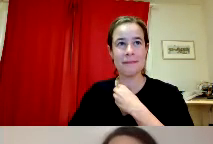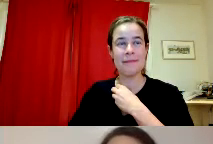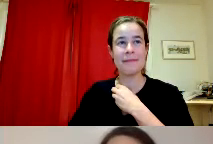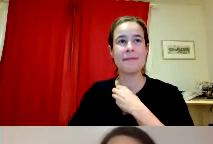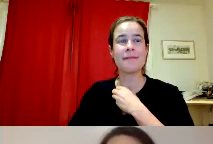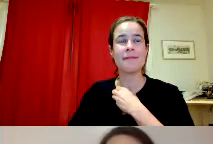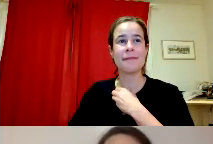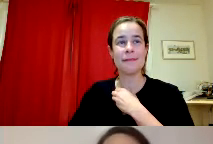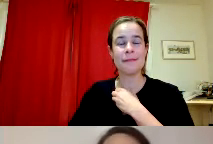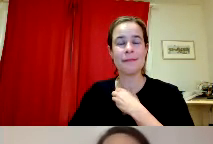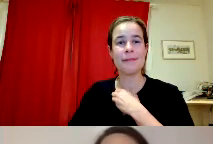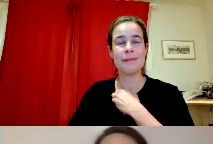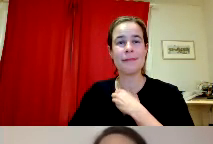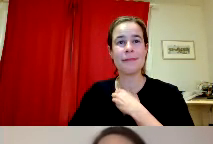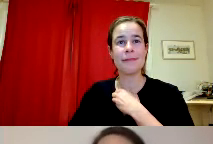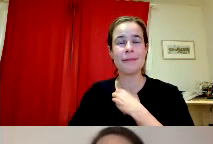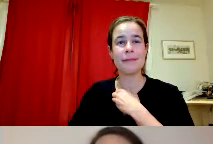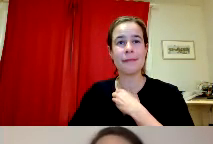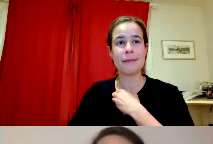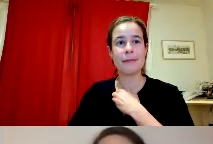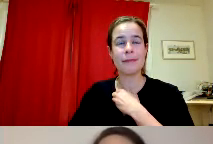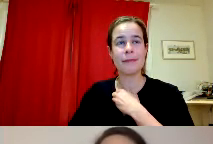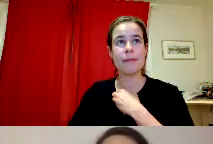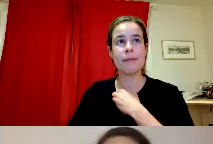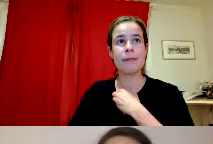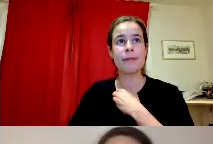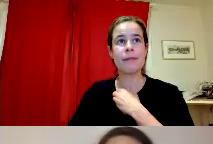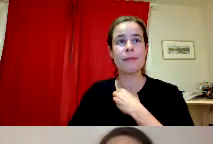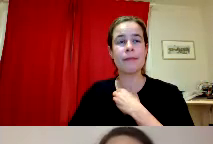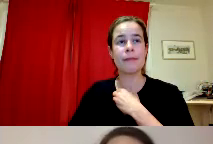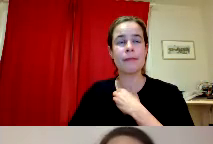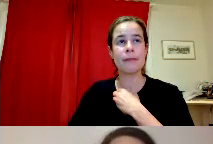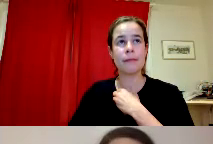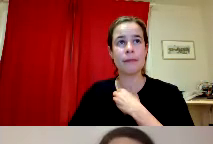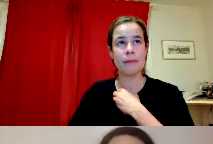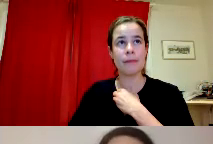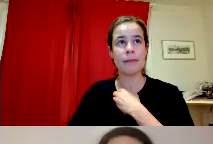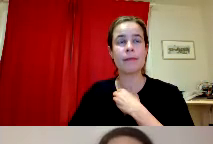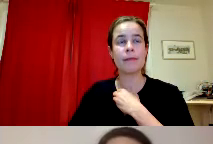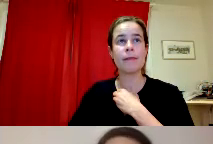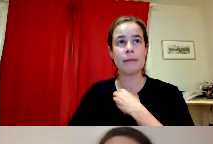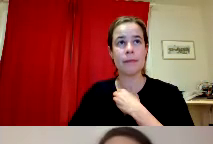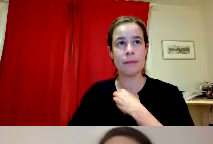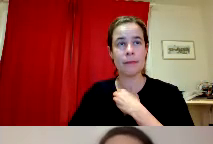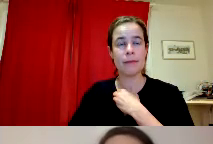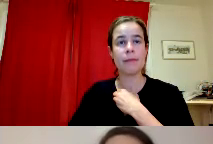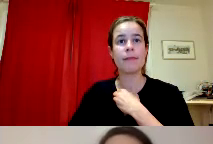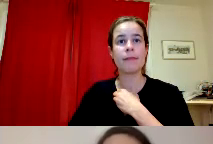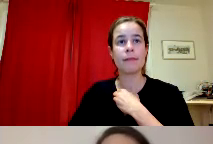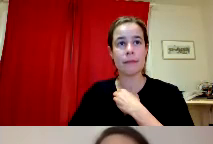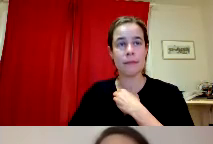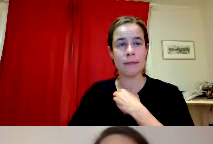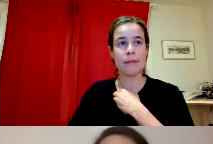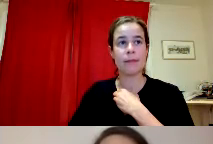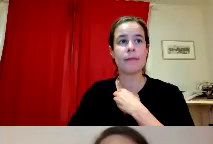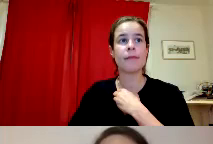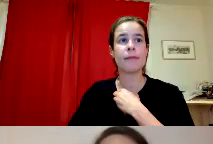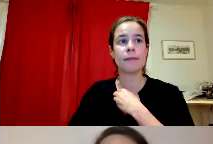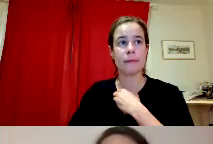impacts on introducing solids, and then there were a lot of impacts from issues with access to supports.